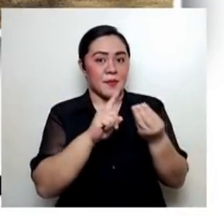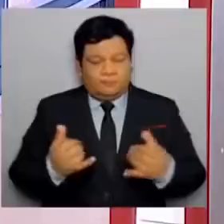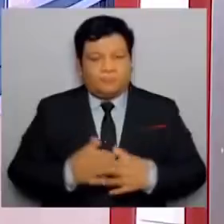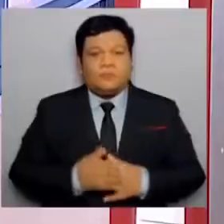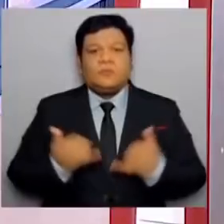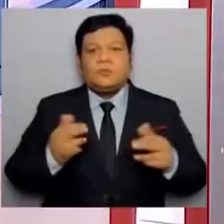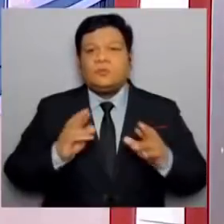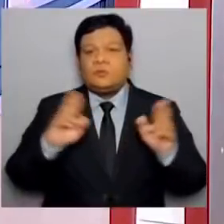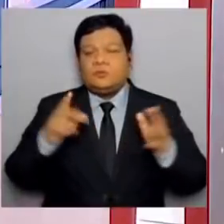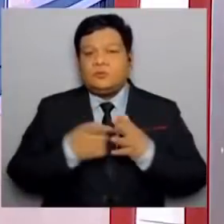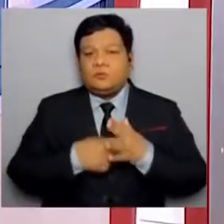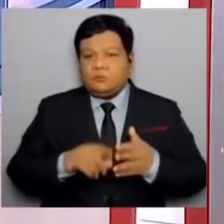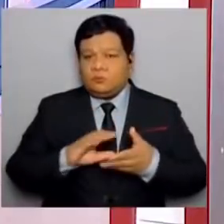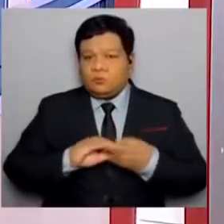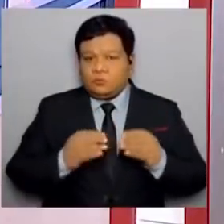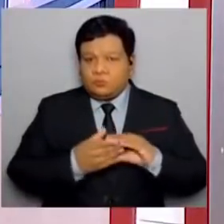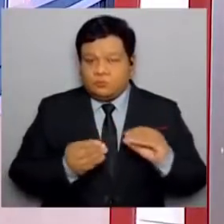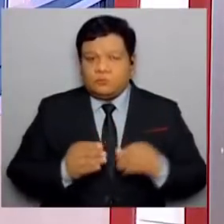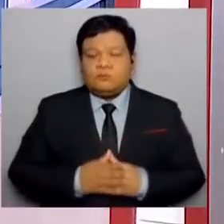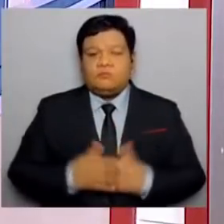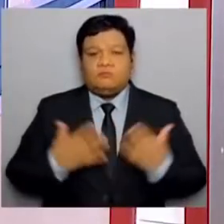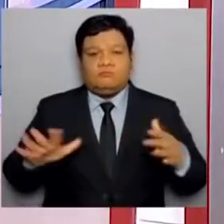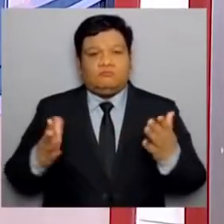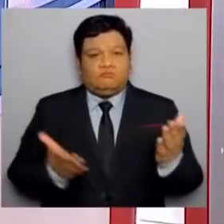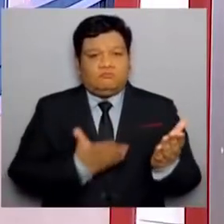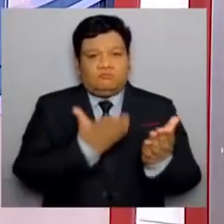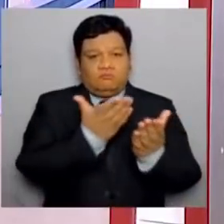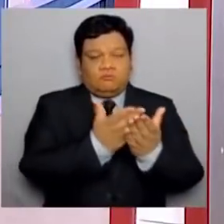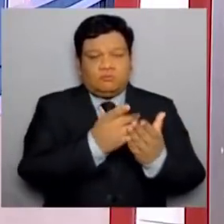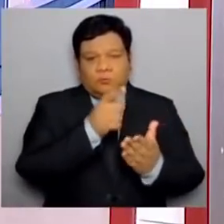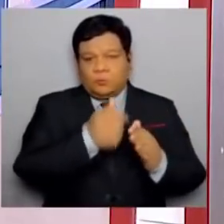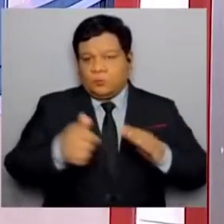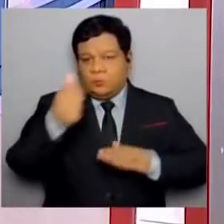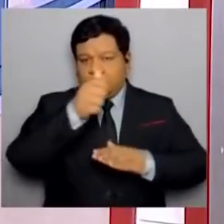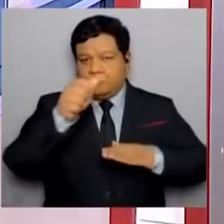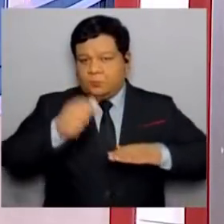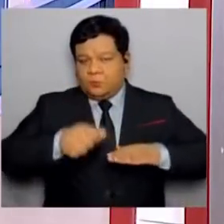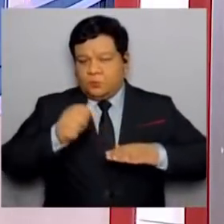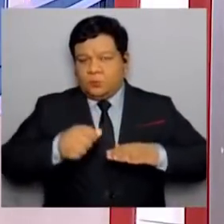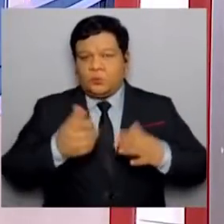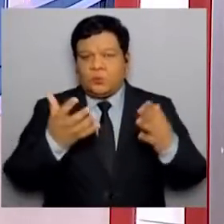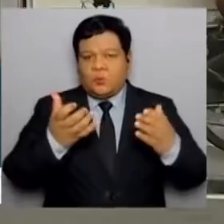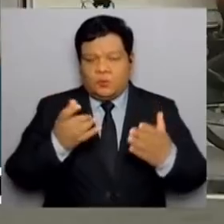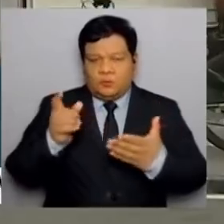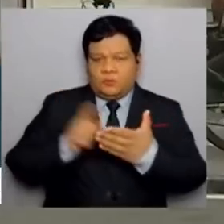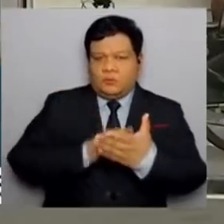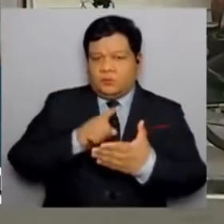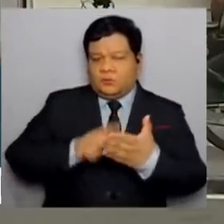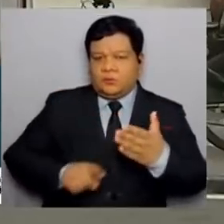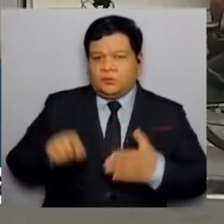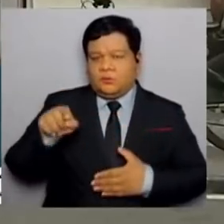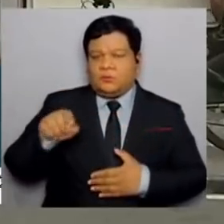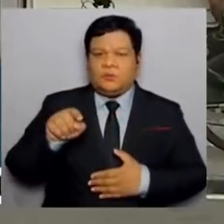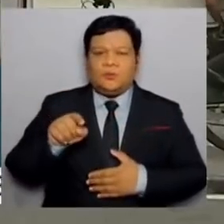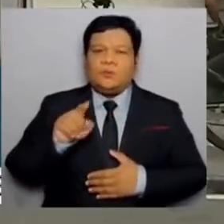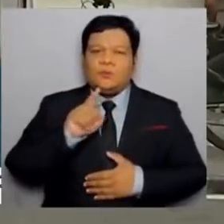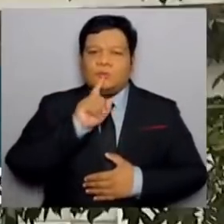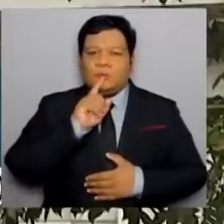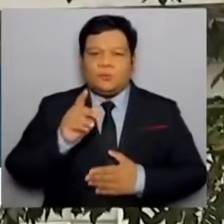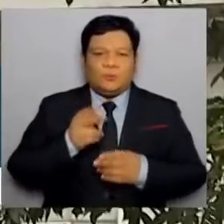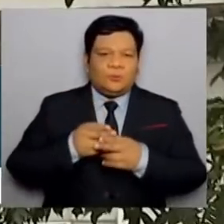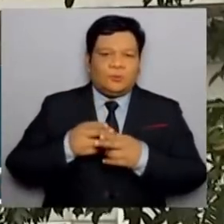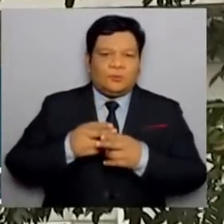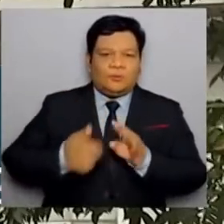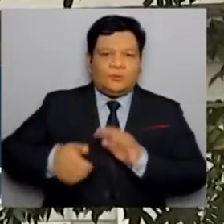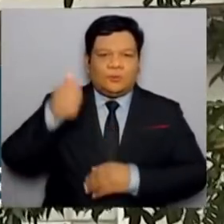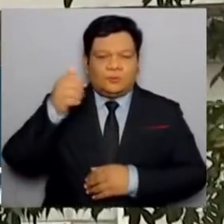features. A petition has been filed before the Supreme Court seeking to nullify the looming electoral victory of presidential bet